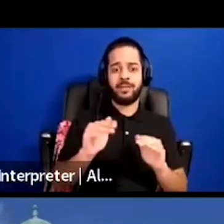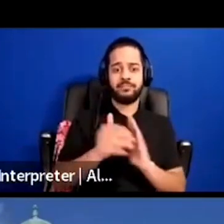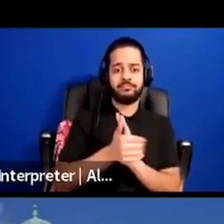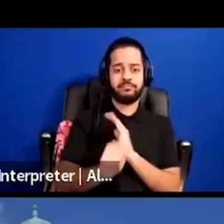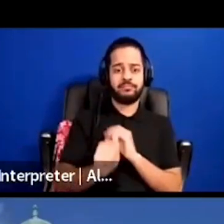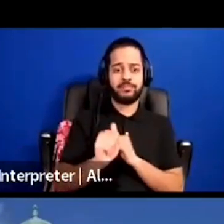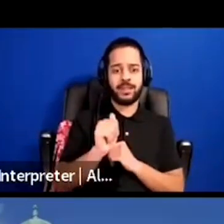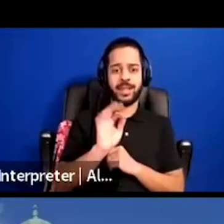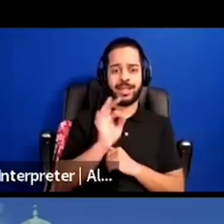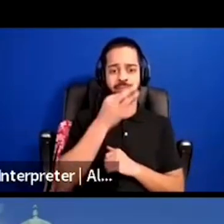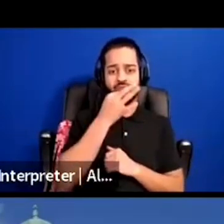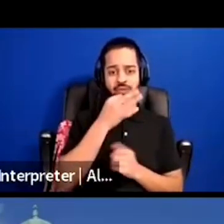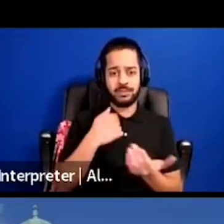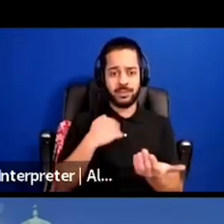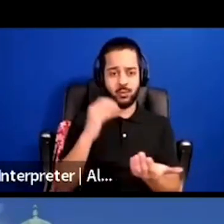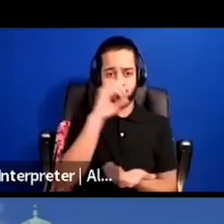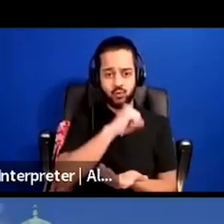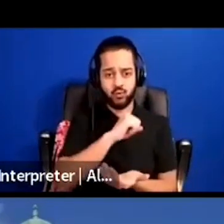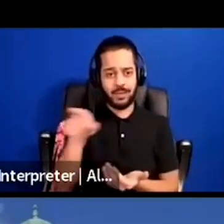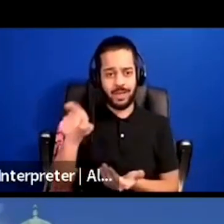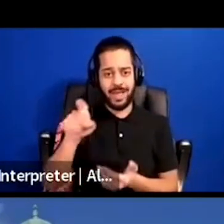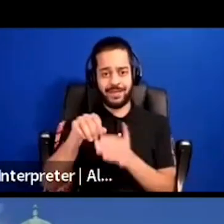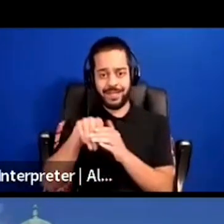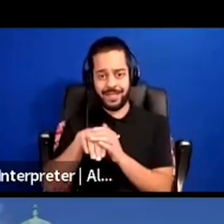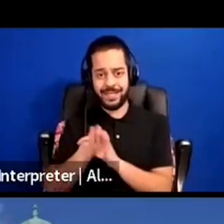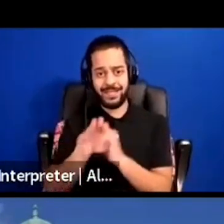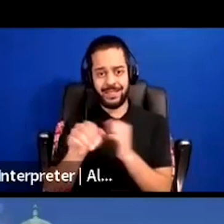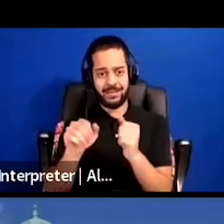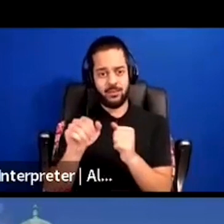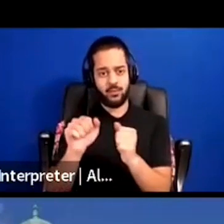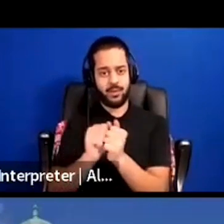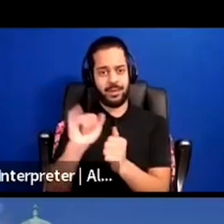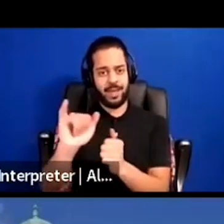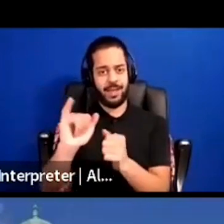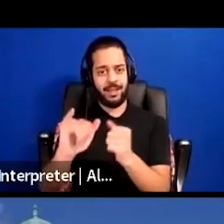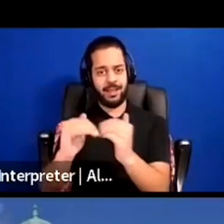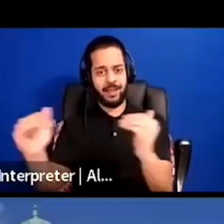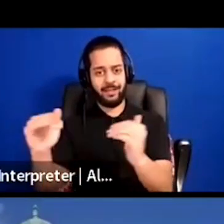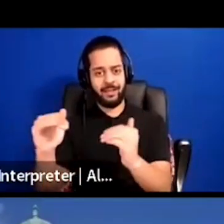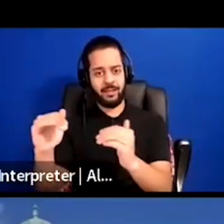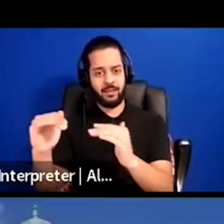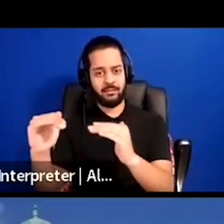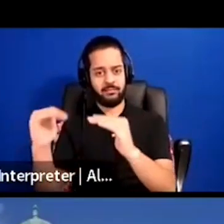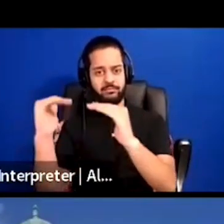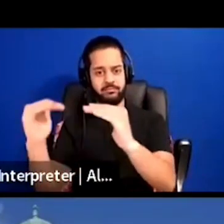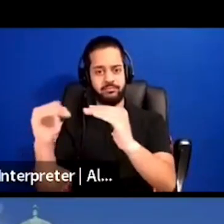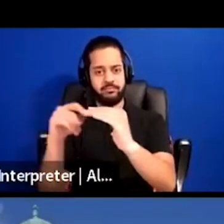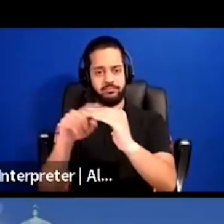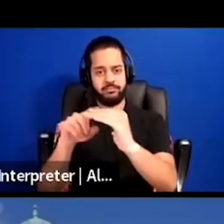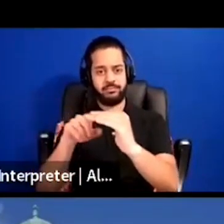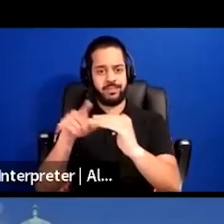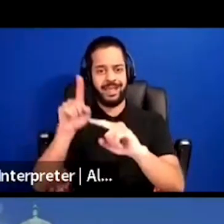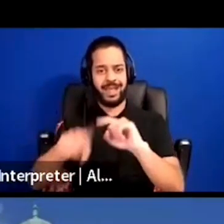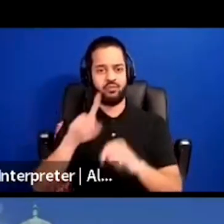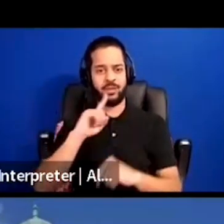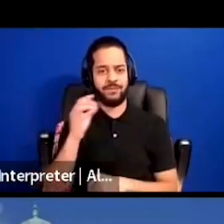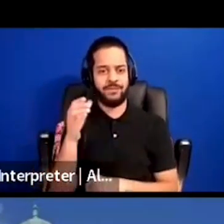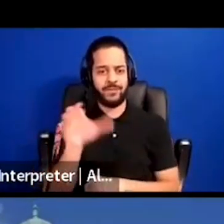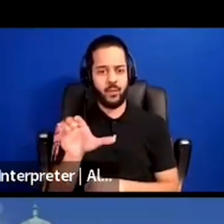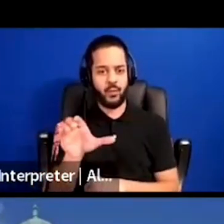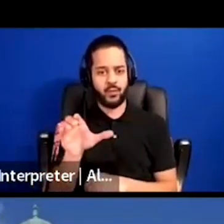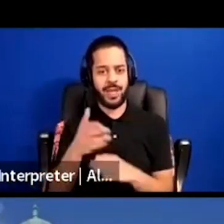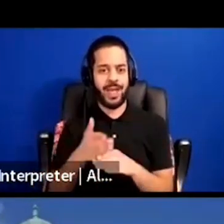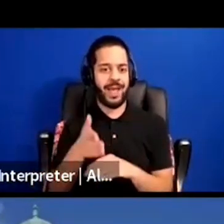they would need to come in with this level of expertise simply because you can't force it after the fact. That is my